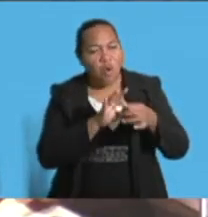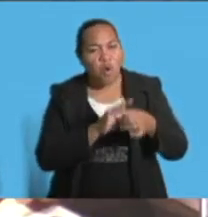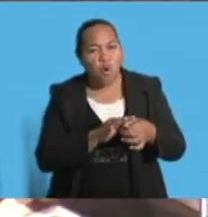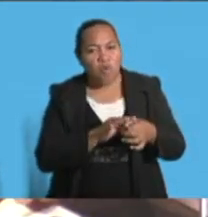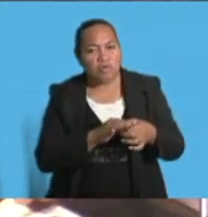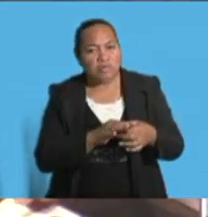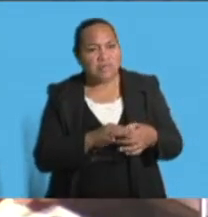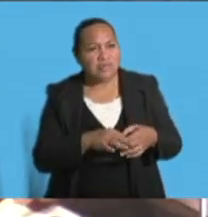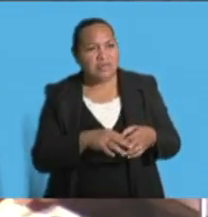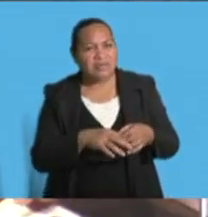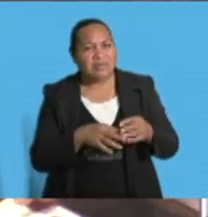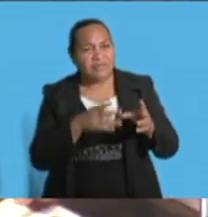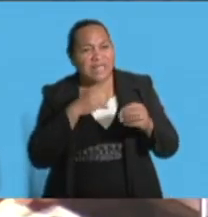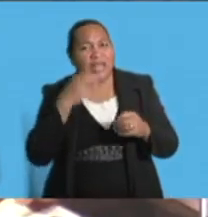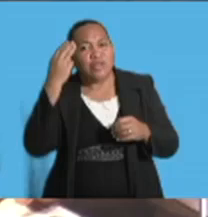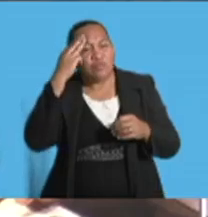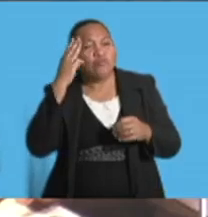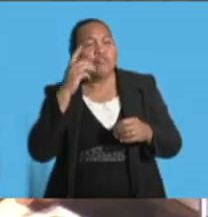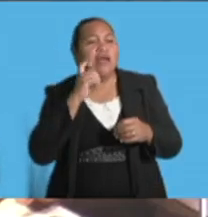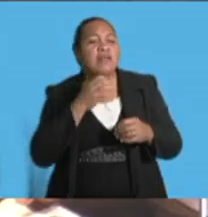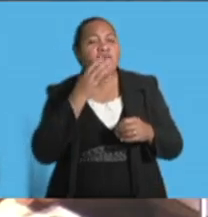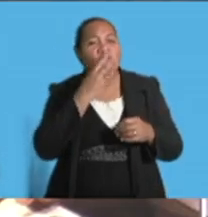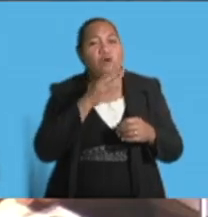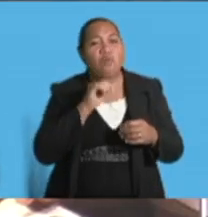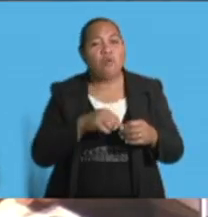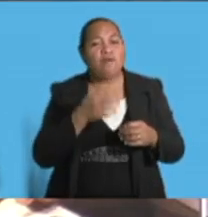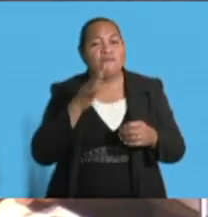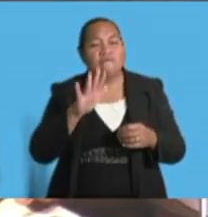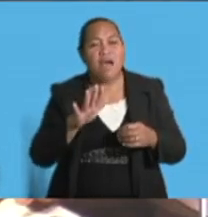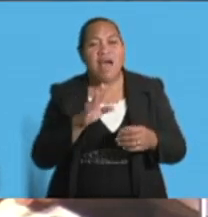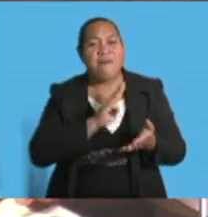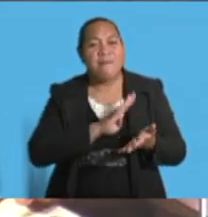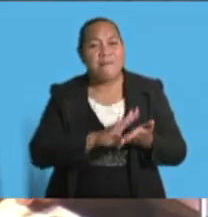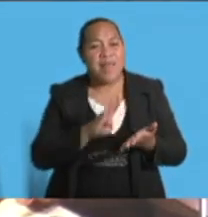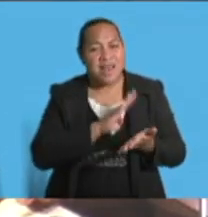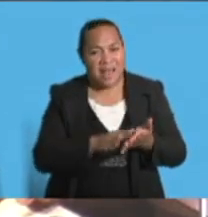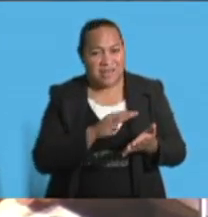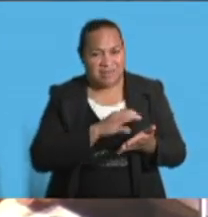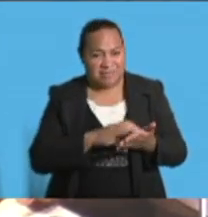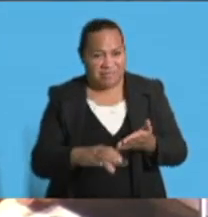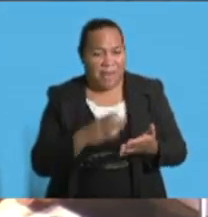party budget and dream of managing a $4.5 billion national budget.